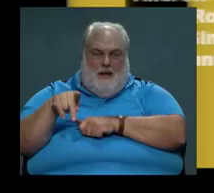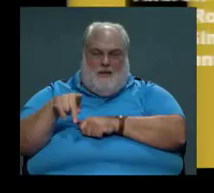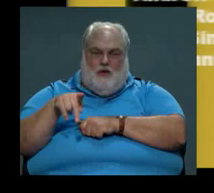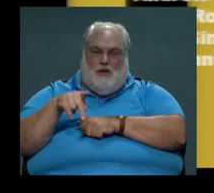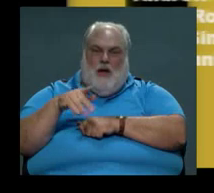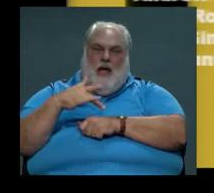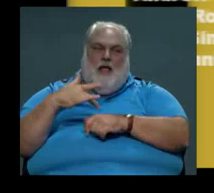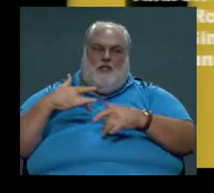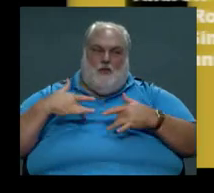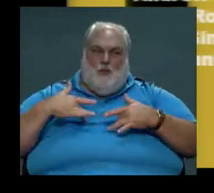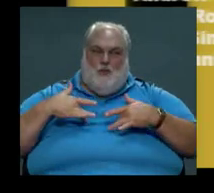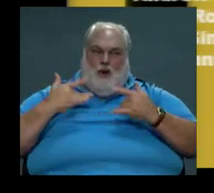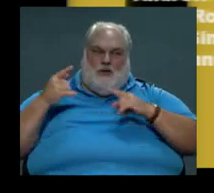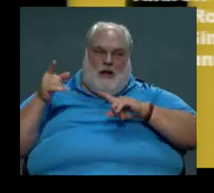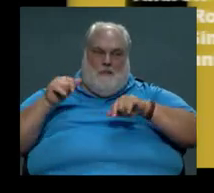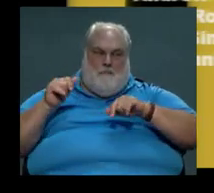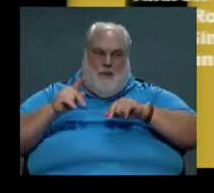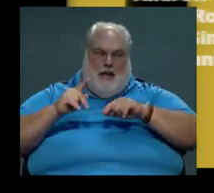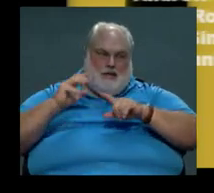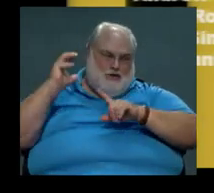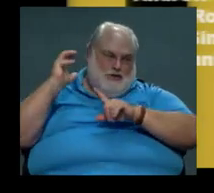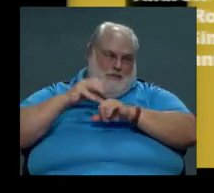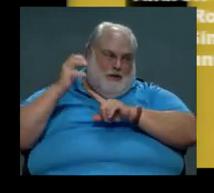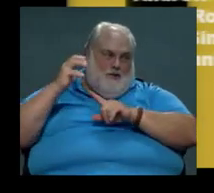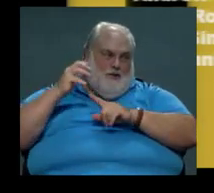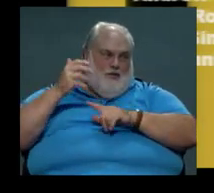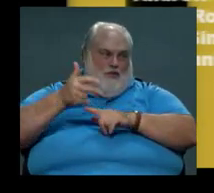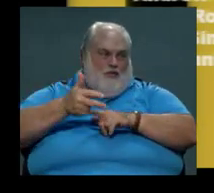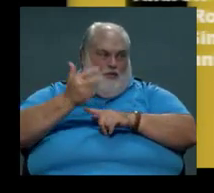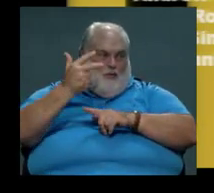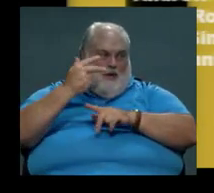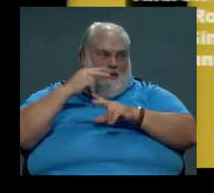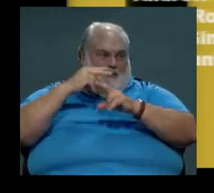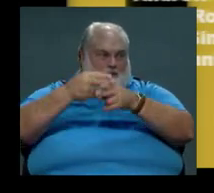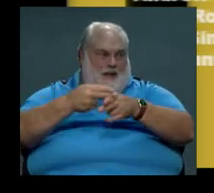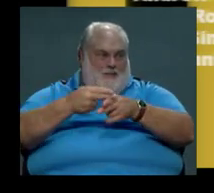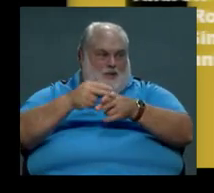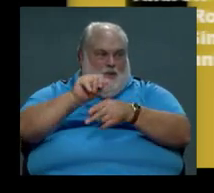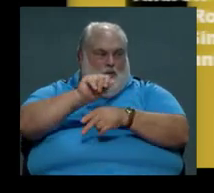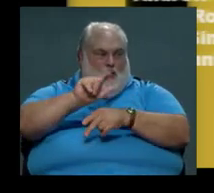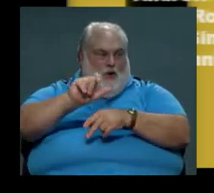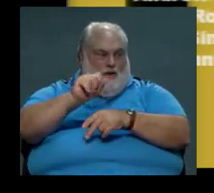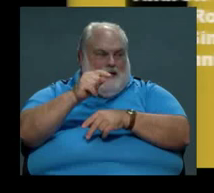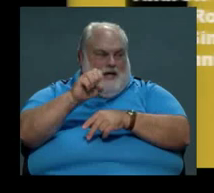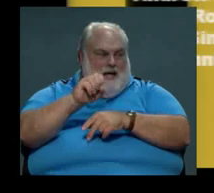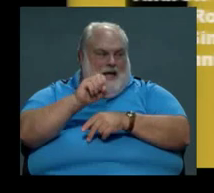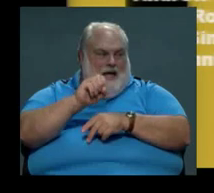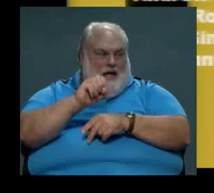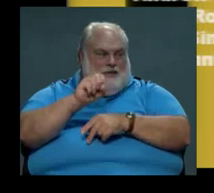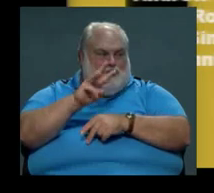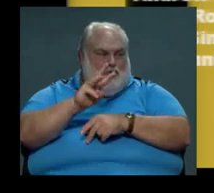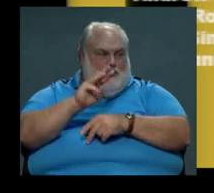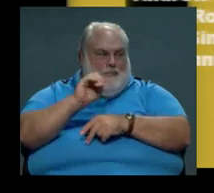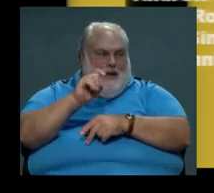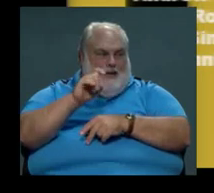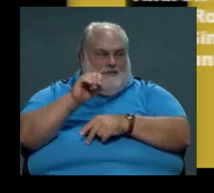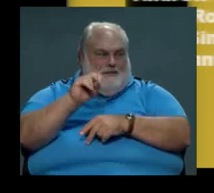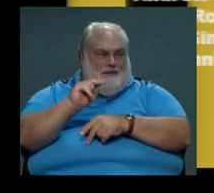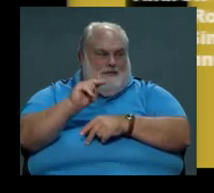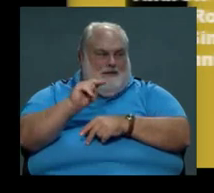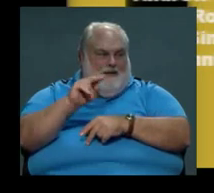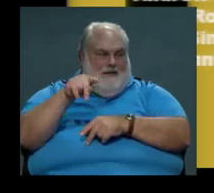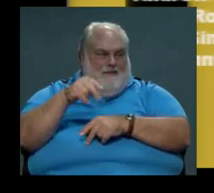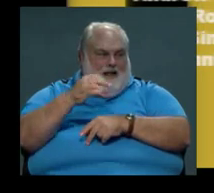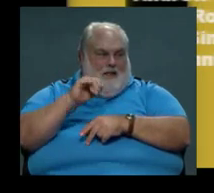champions. There are three members of that team that were named to the All-State team, Andrew Maxson, Philip Abston, and